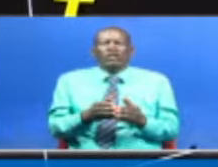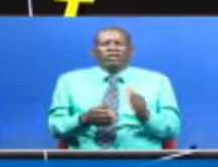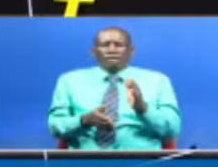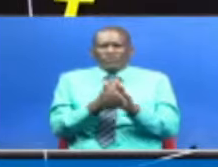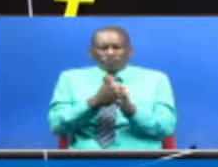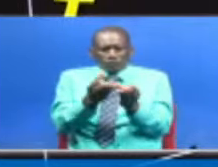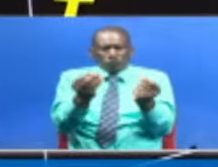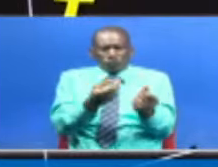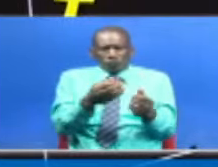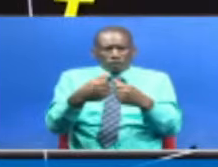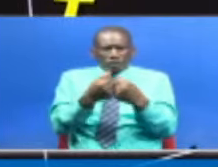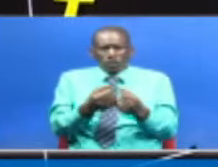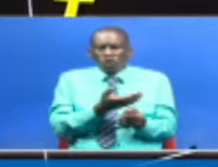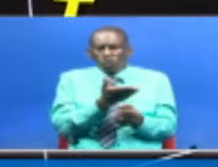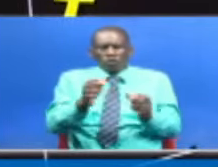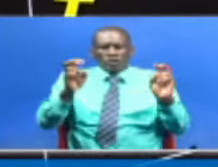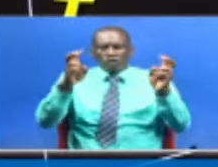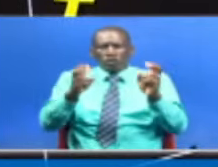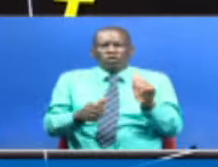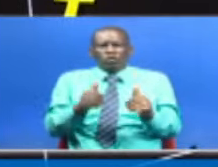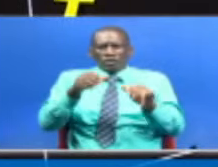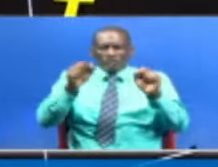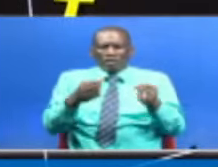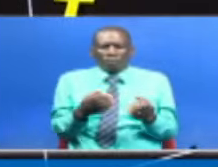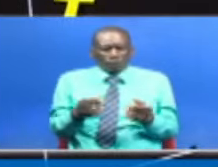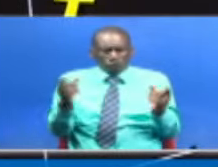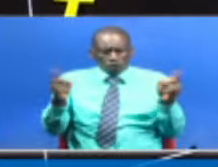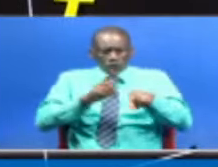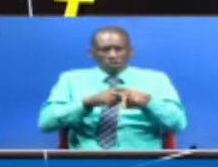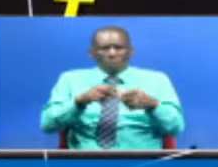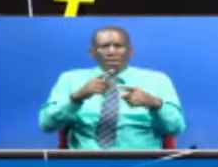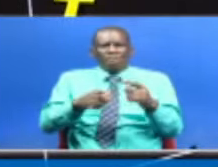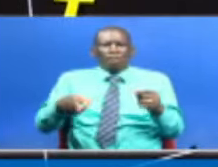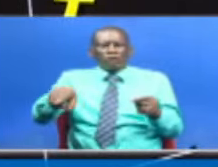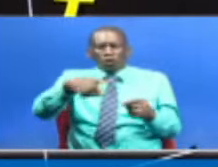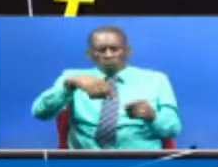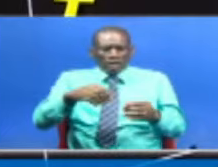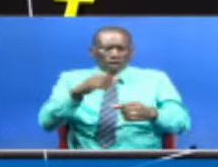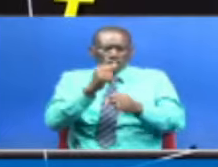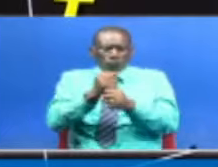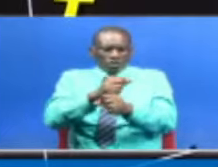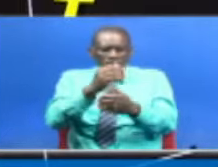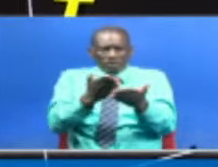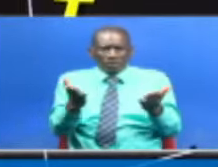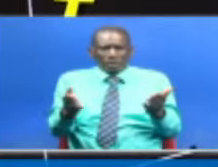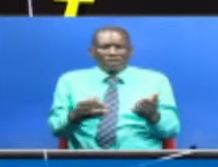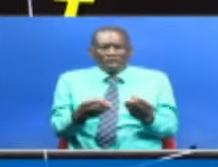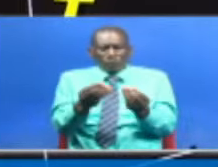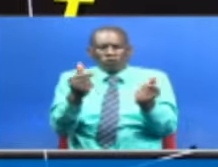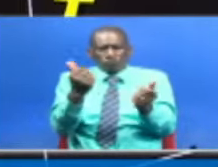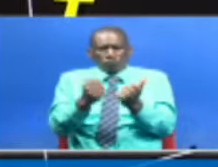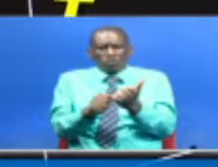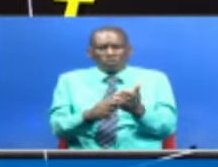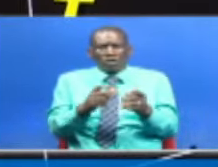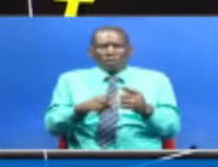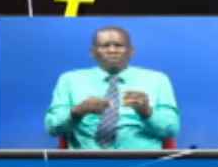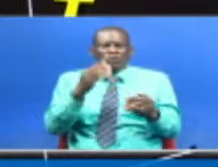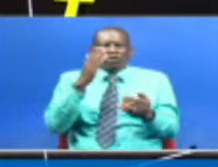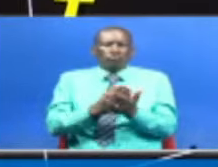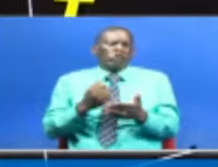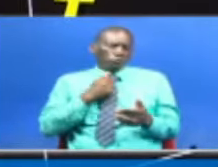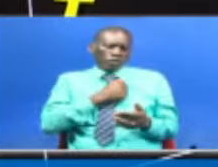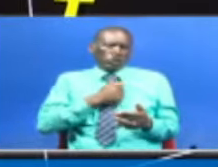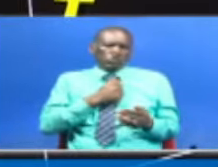addressing them. So those are issues that may be temporal, but we are up to the task, and we are actually going to deal with them. But we sincerely apologize